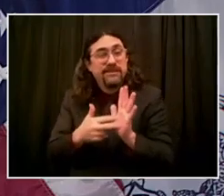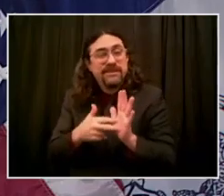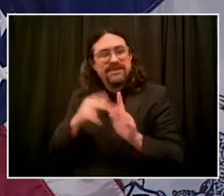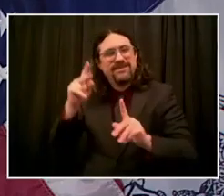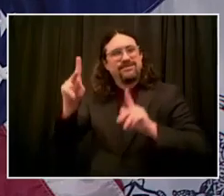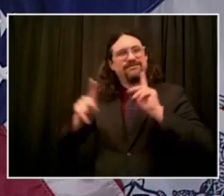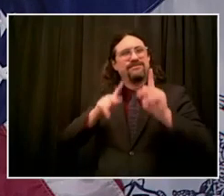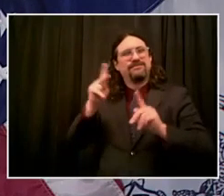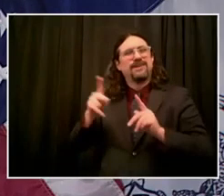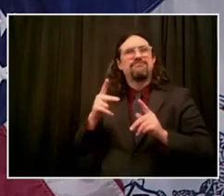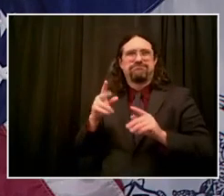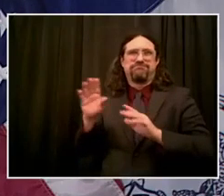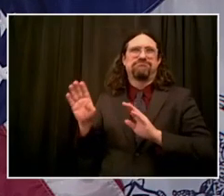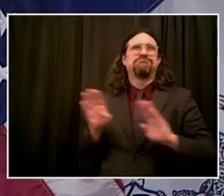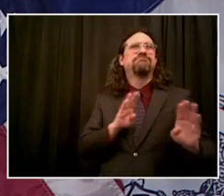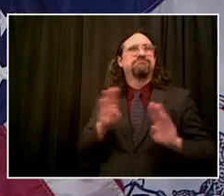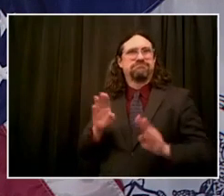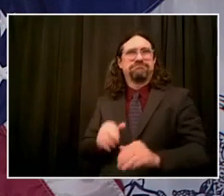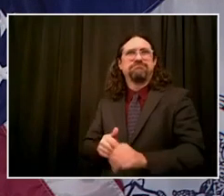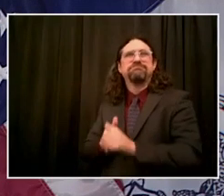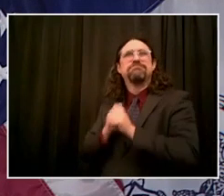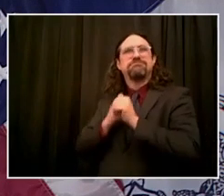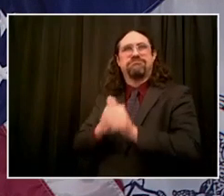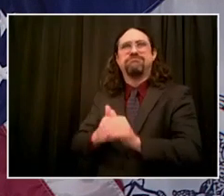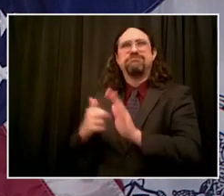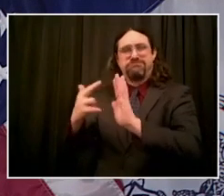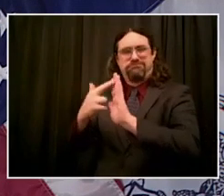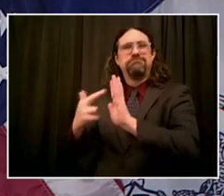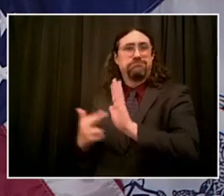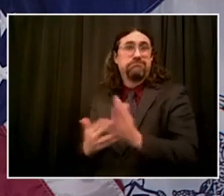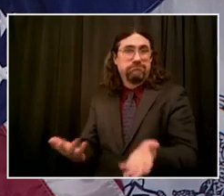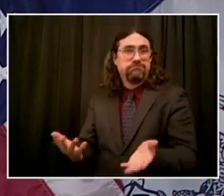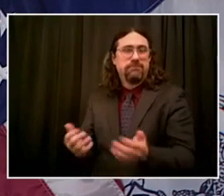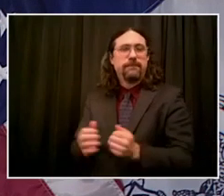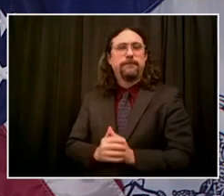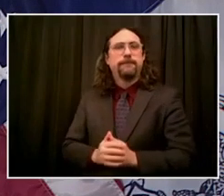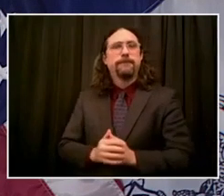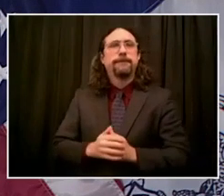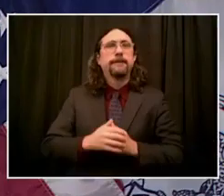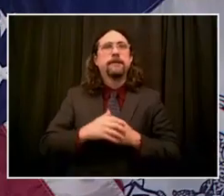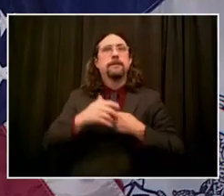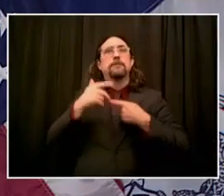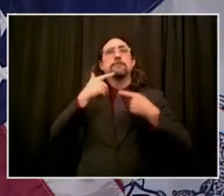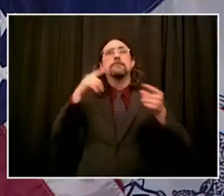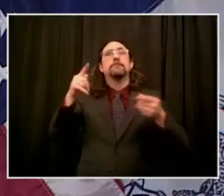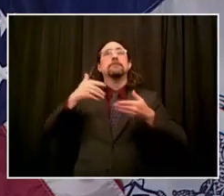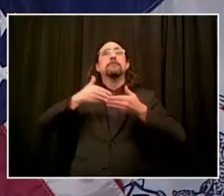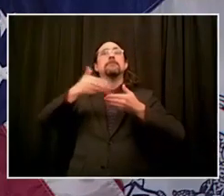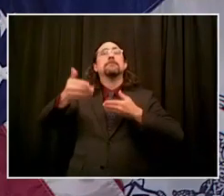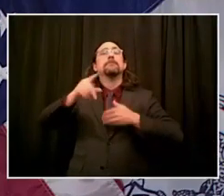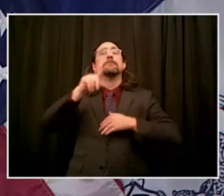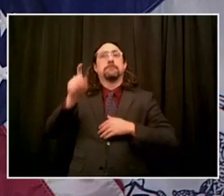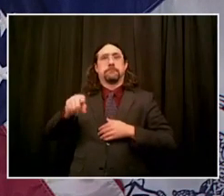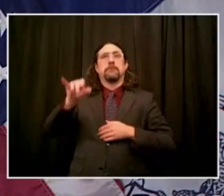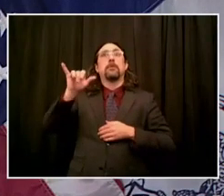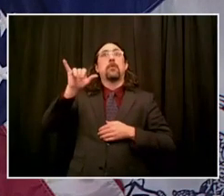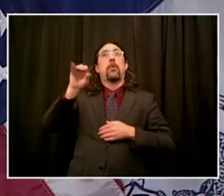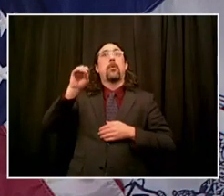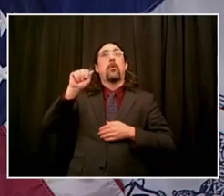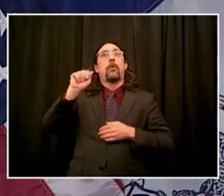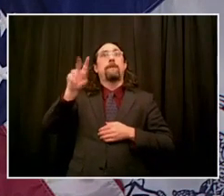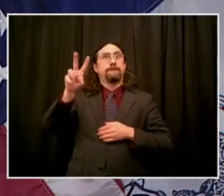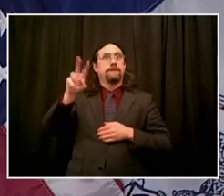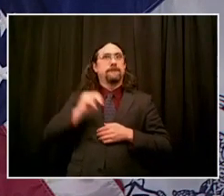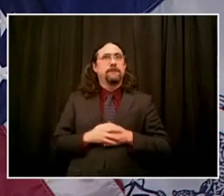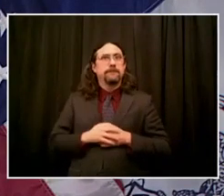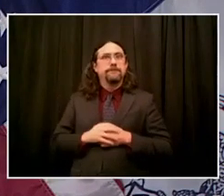Yeah, good morning, Mr. Mayor. I just wanted to ask you if Eric Garner was white, do you think that he